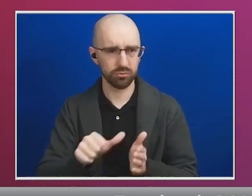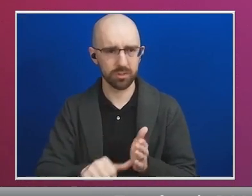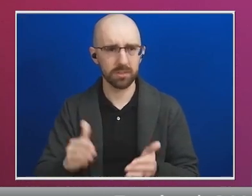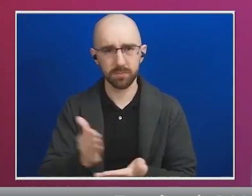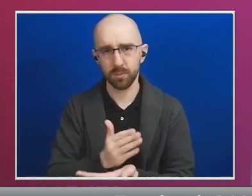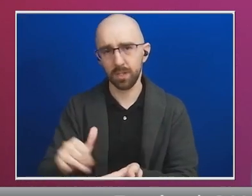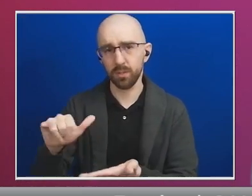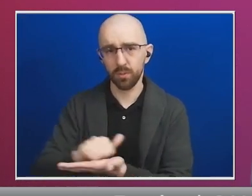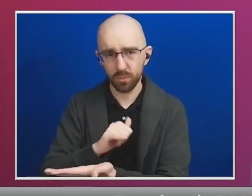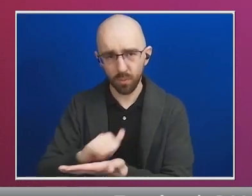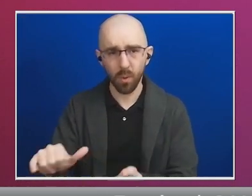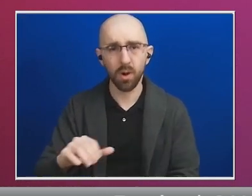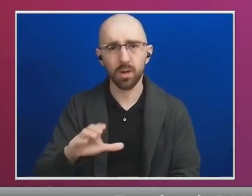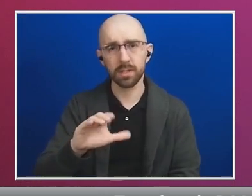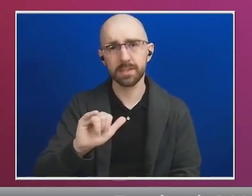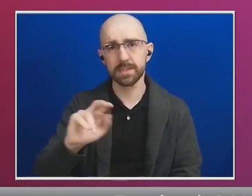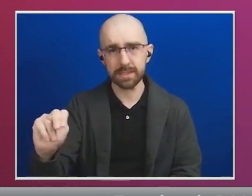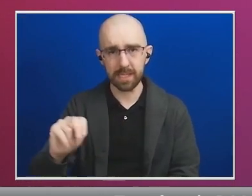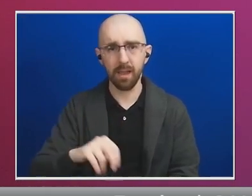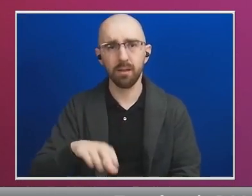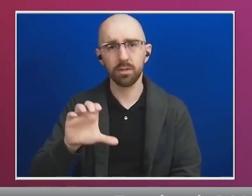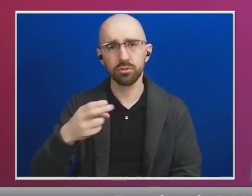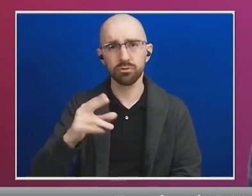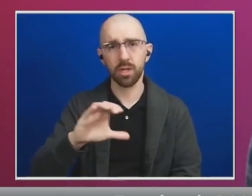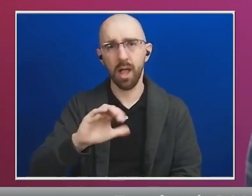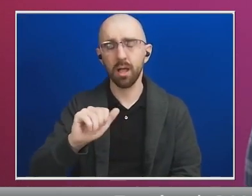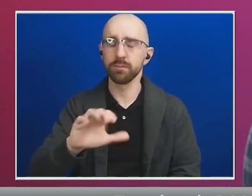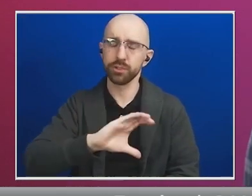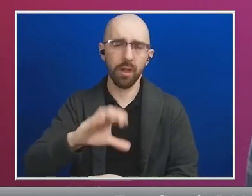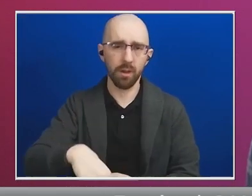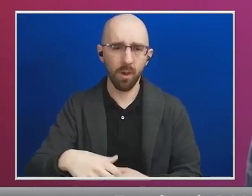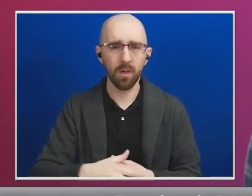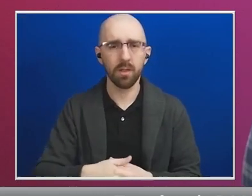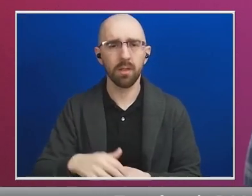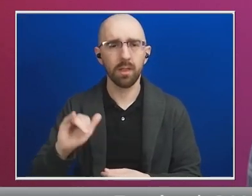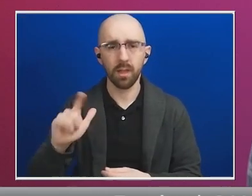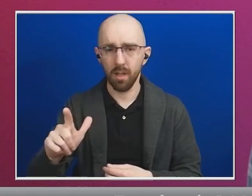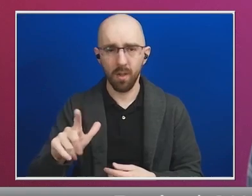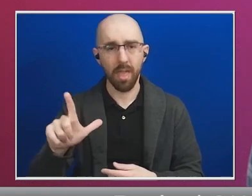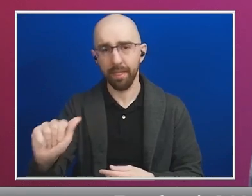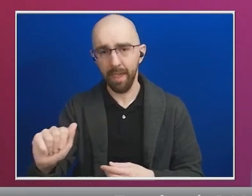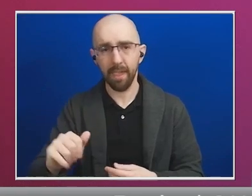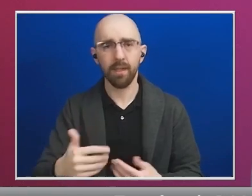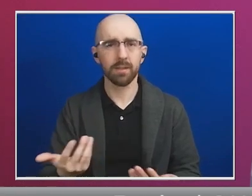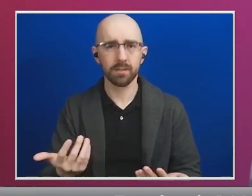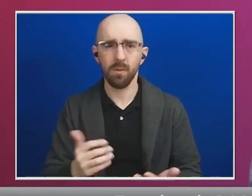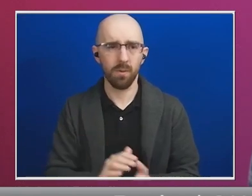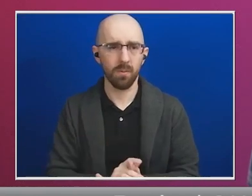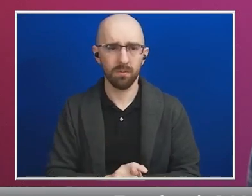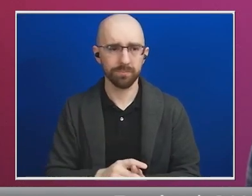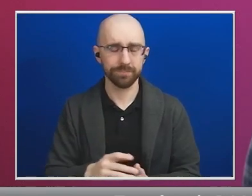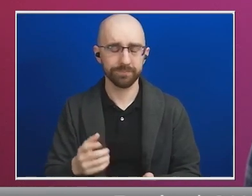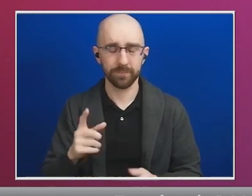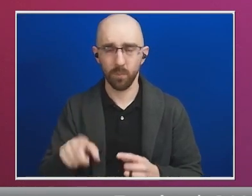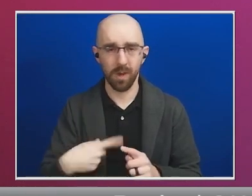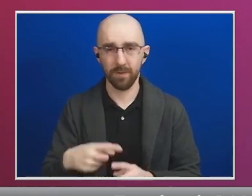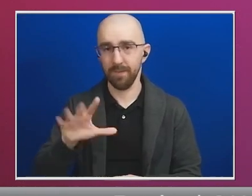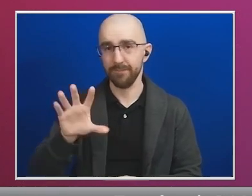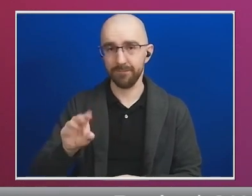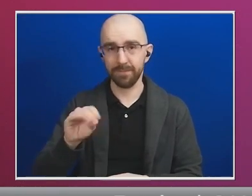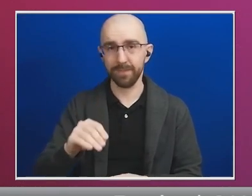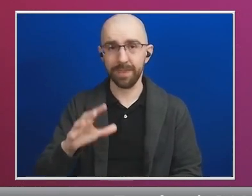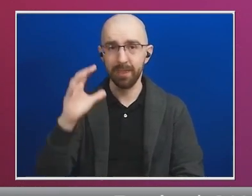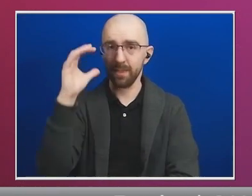Chicago, LA. So, I mean, I think that I can't tell you when the 50 happened, probably